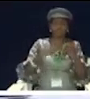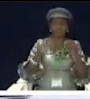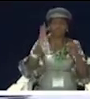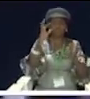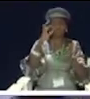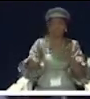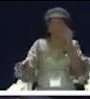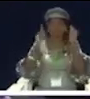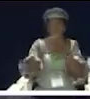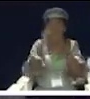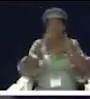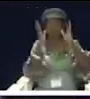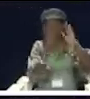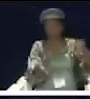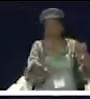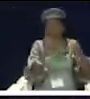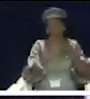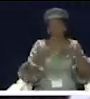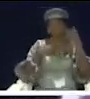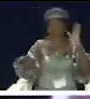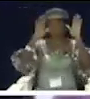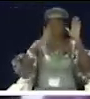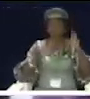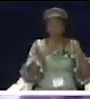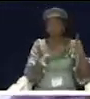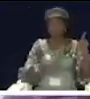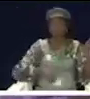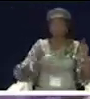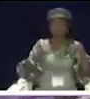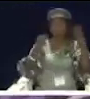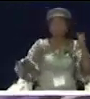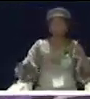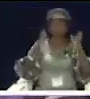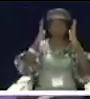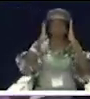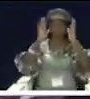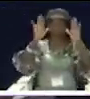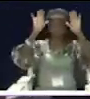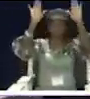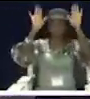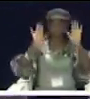to bypass. Just give me my miracle direct.